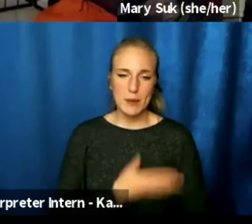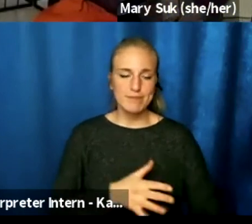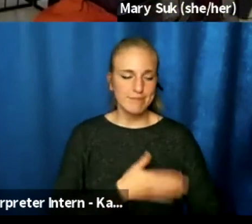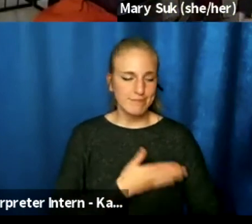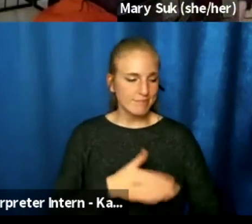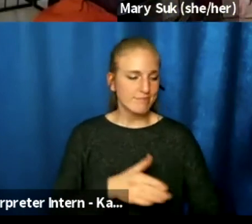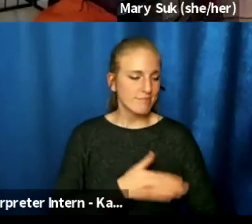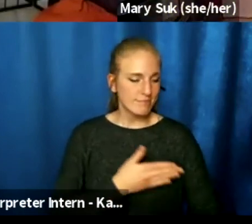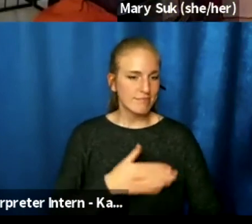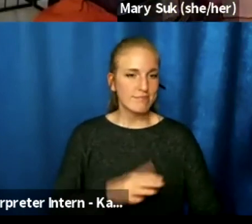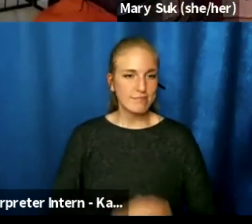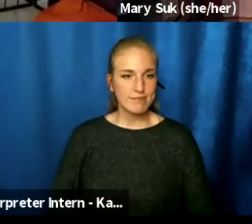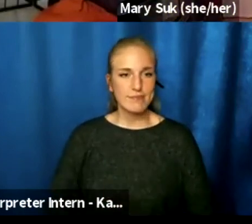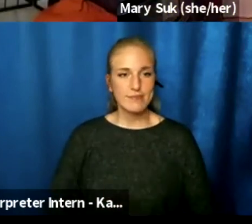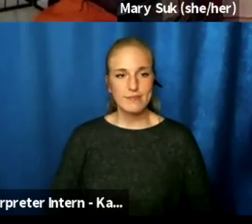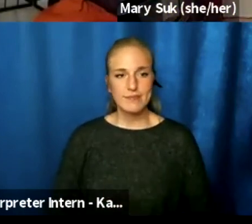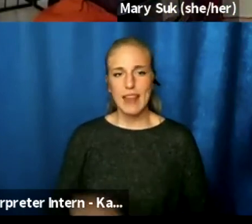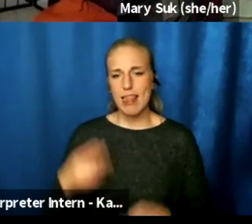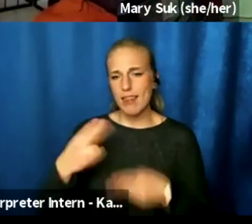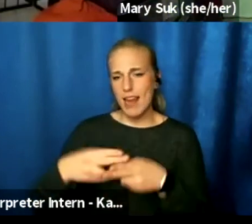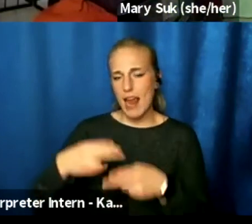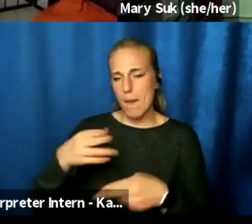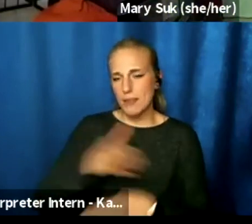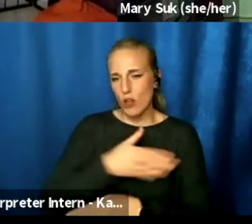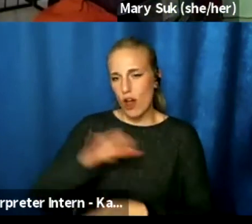The name of the song is Jerusalem.